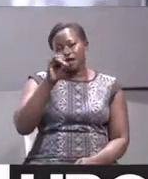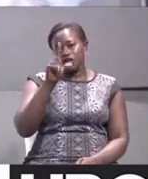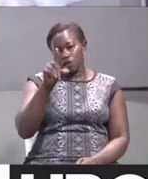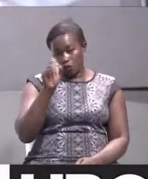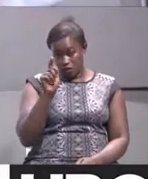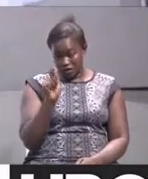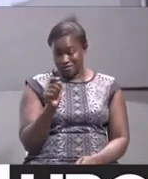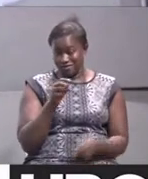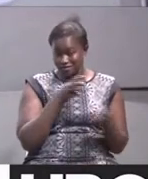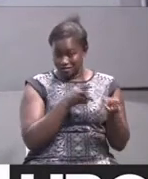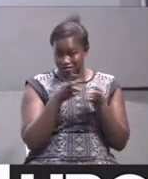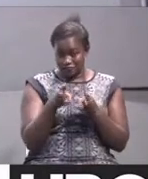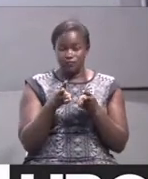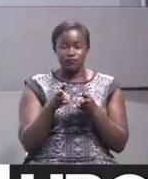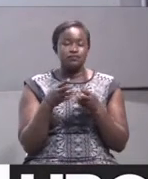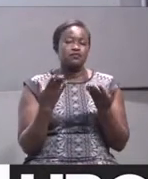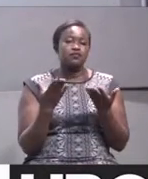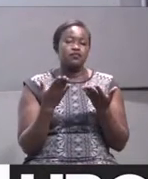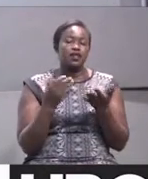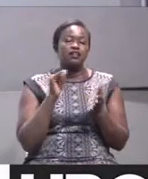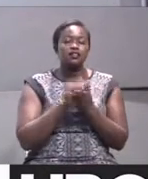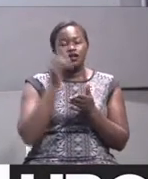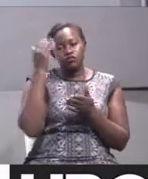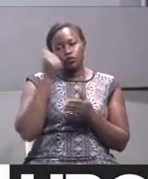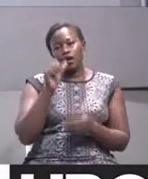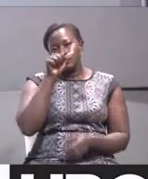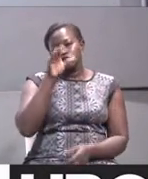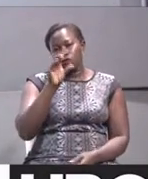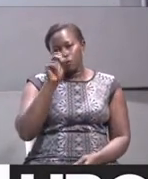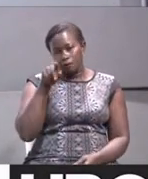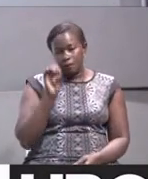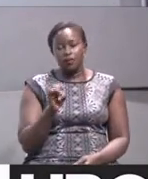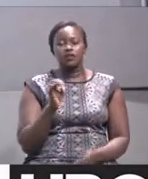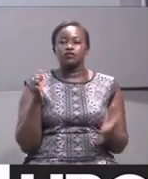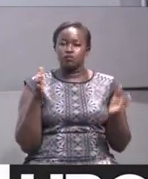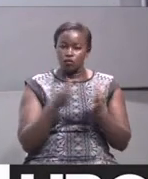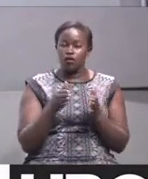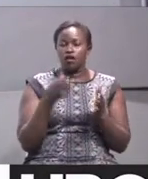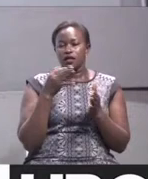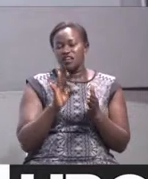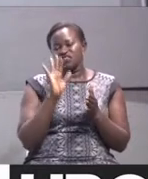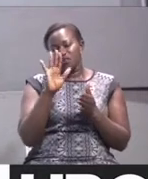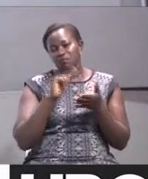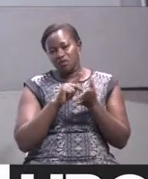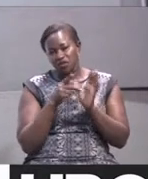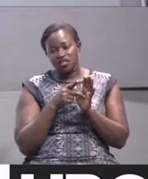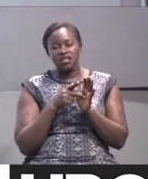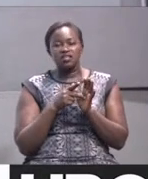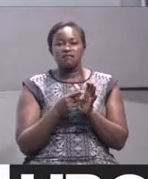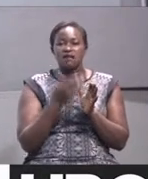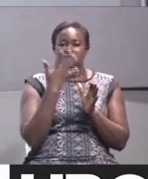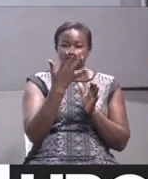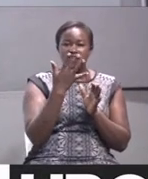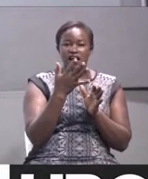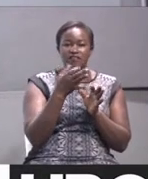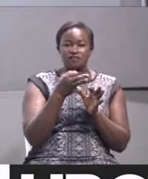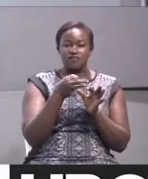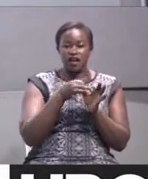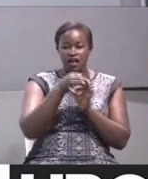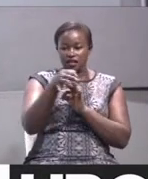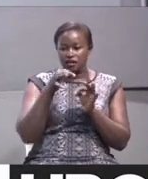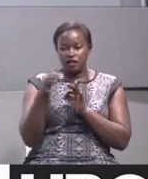word. That's why the scope is a little bit smaller. If you're irrigation, it's about 5 hectares per